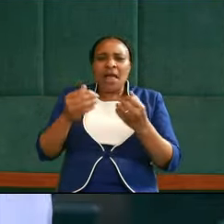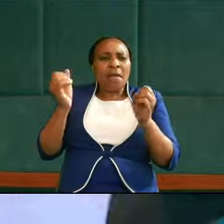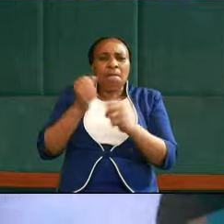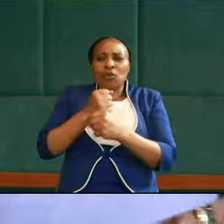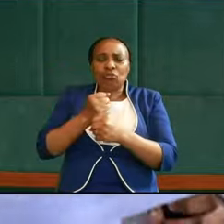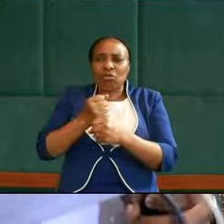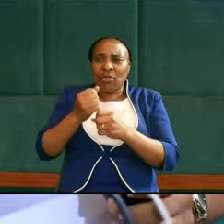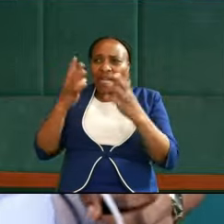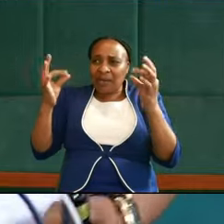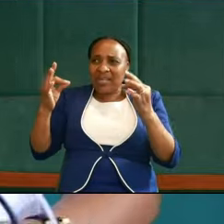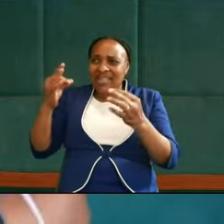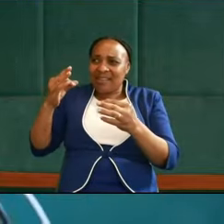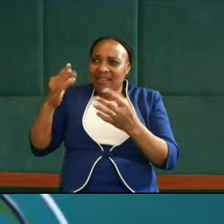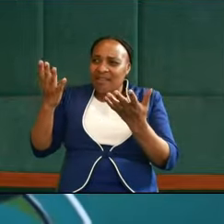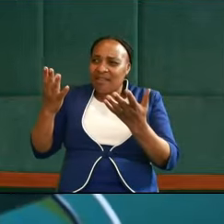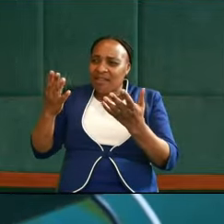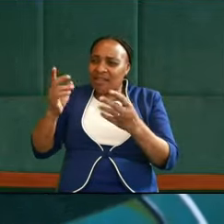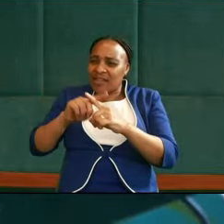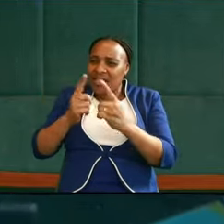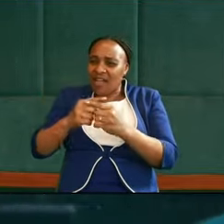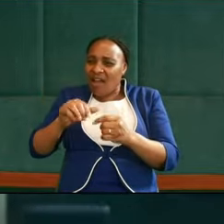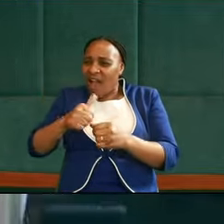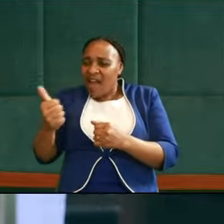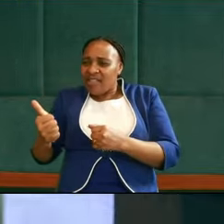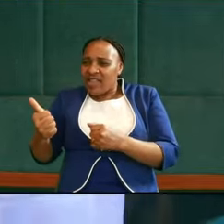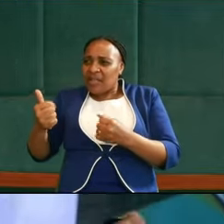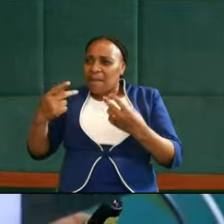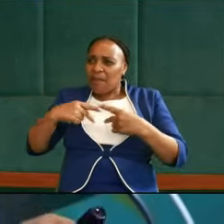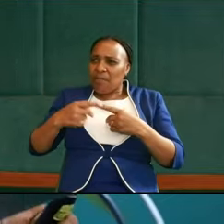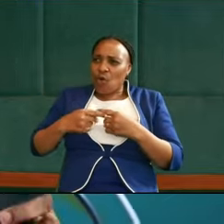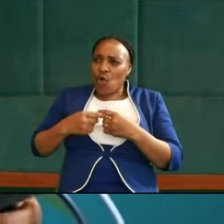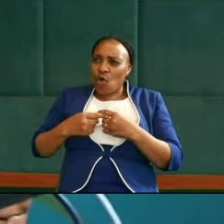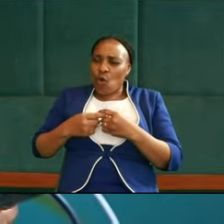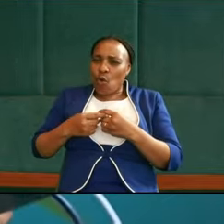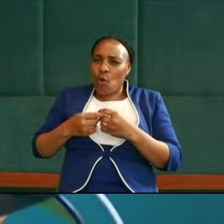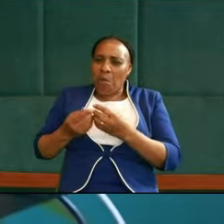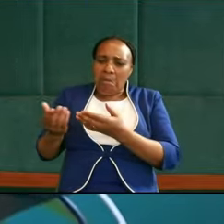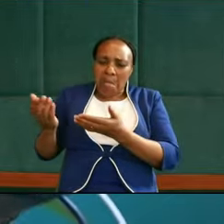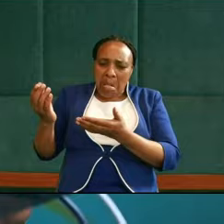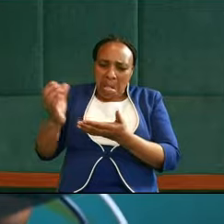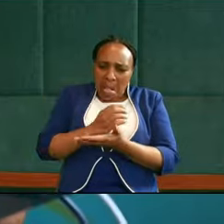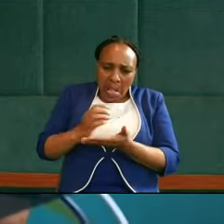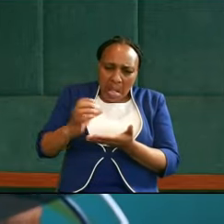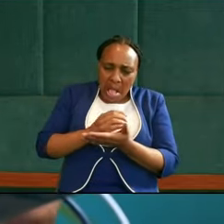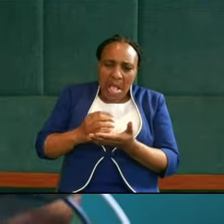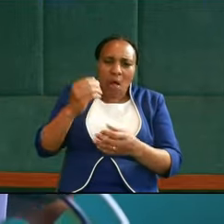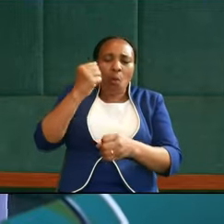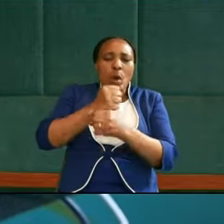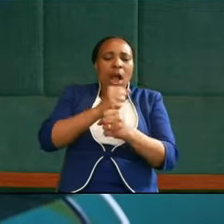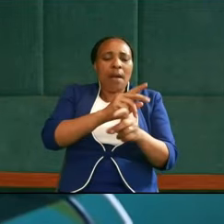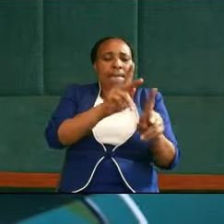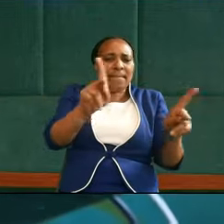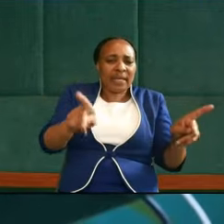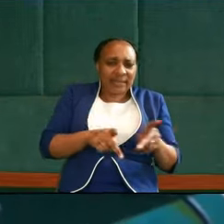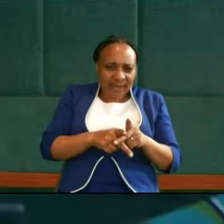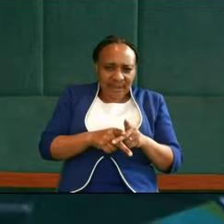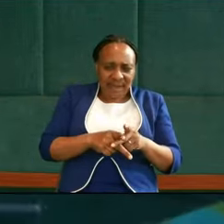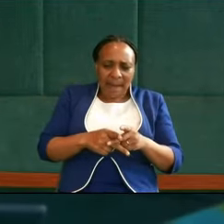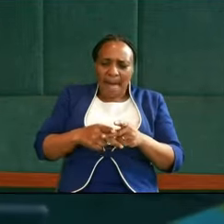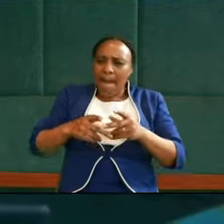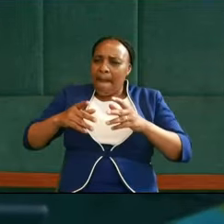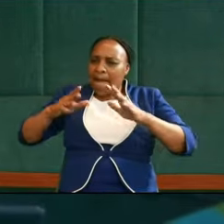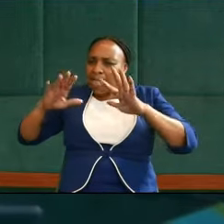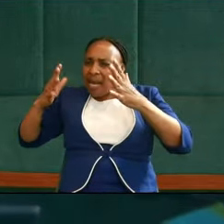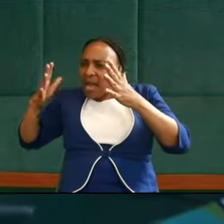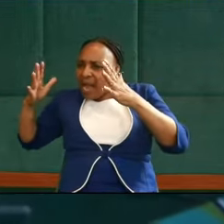compromise their faith around the ashes of taking beer at the workplace. They go to parties.